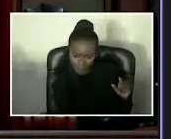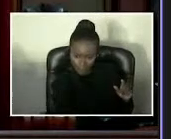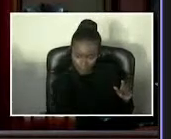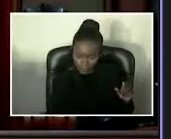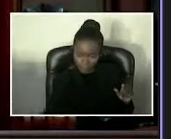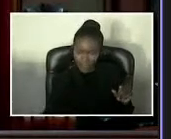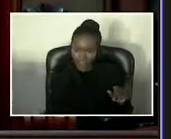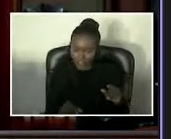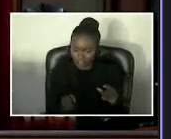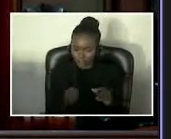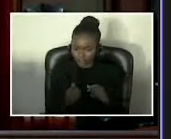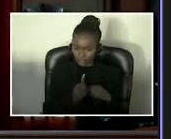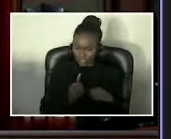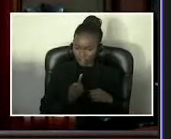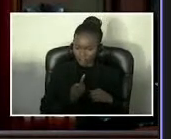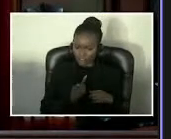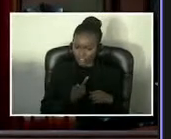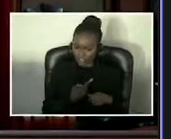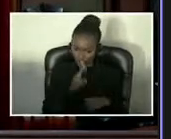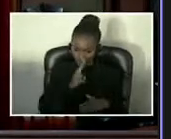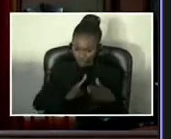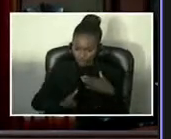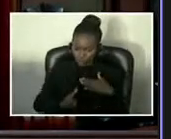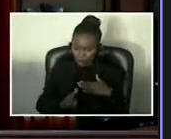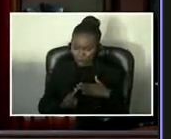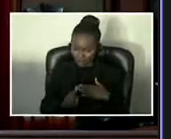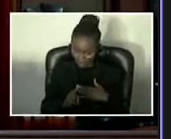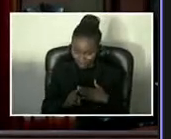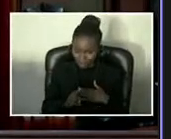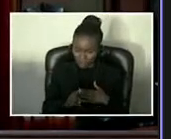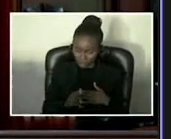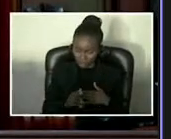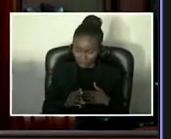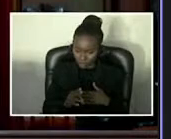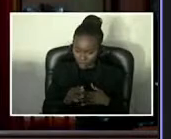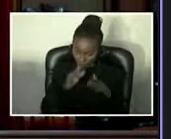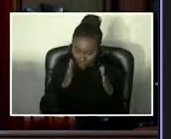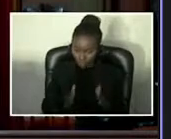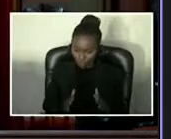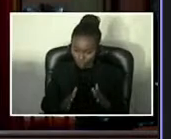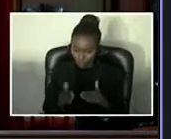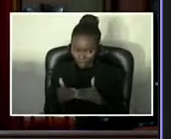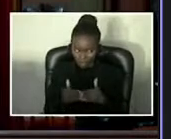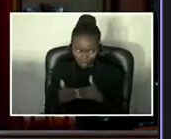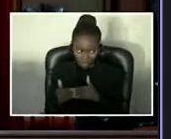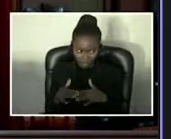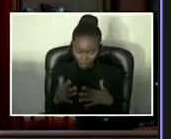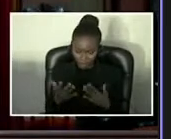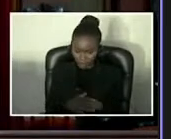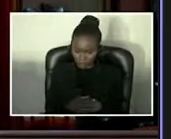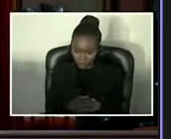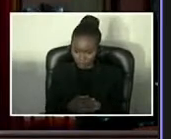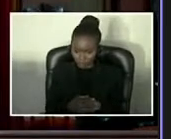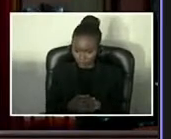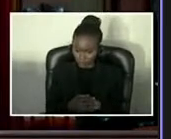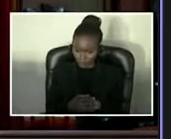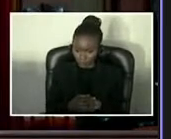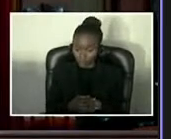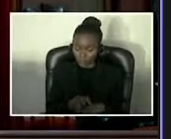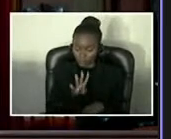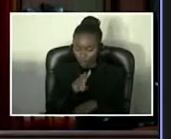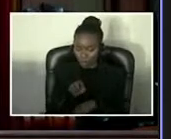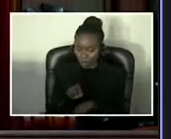inhuman distribution of public health services resources the regions considered as the richest would employ 4.5